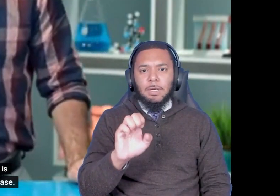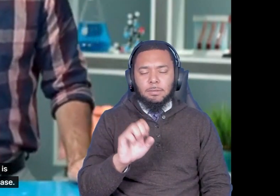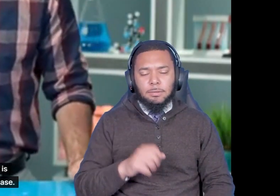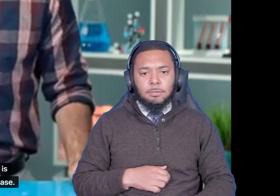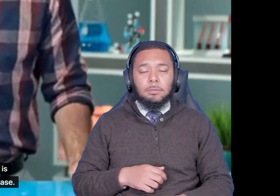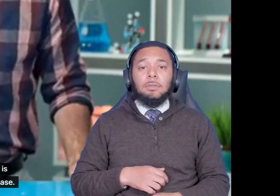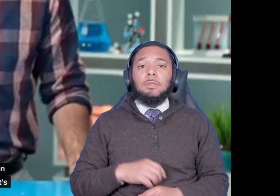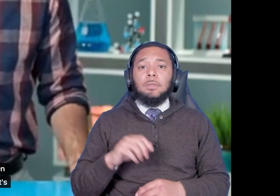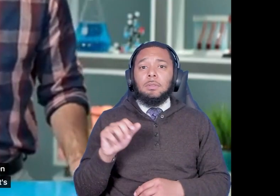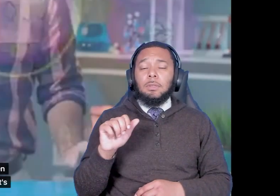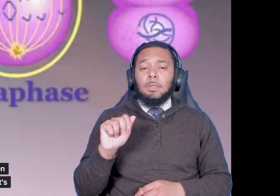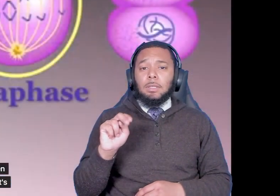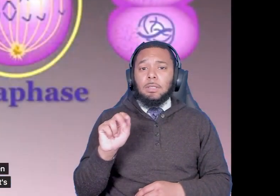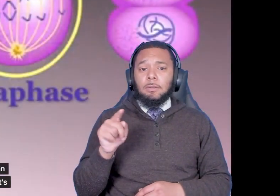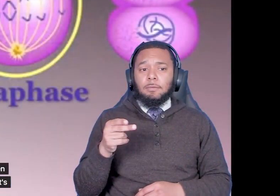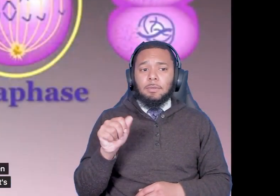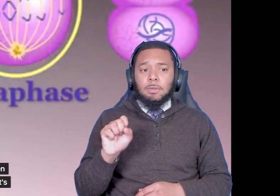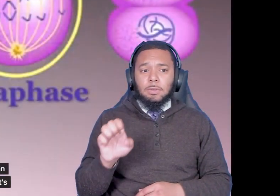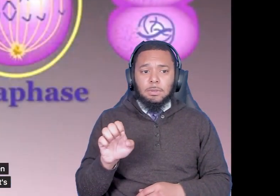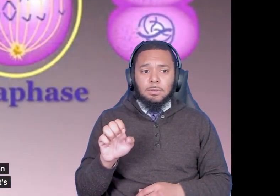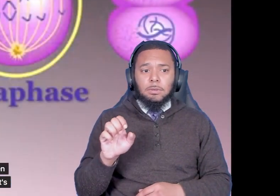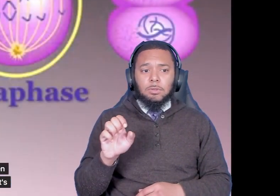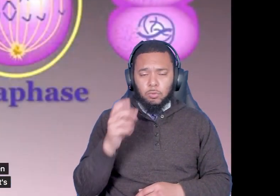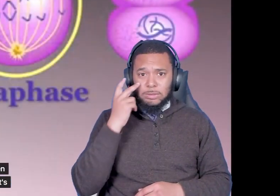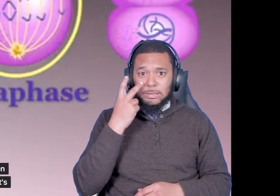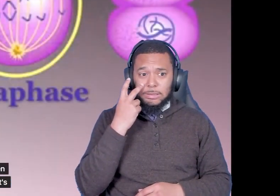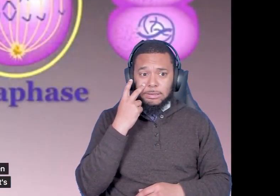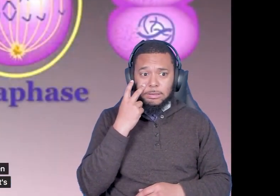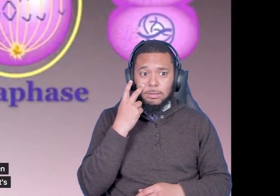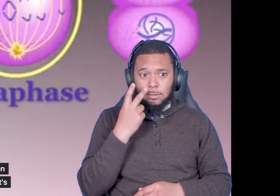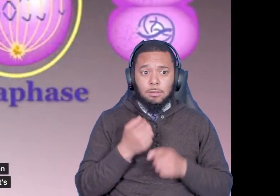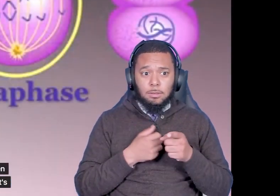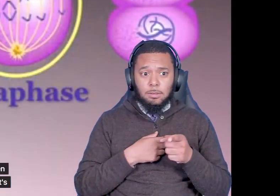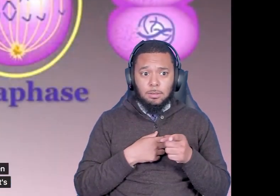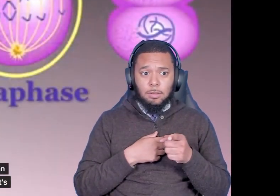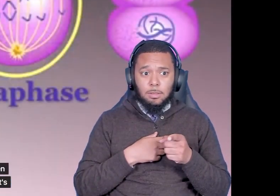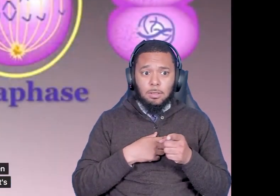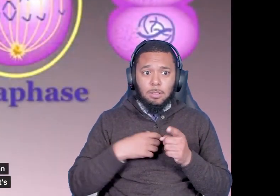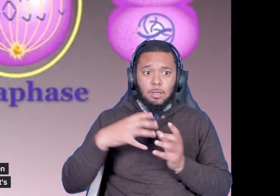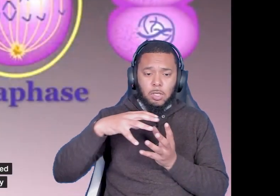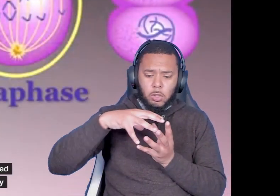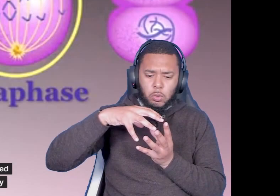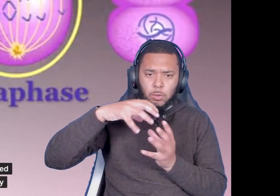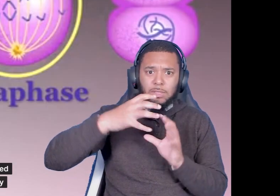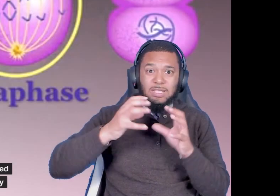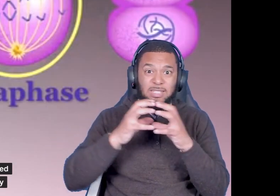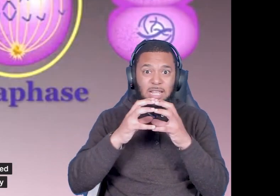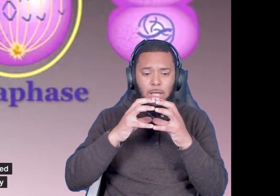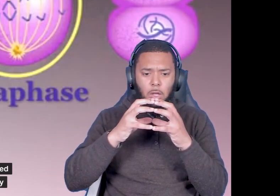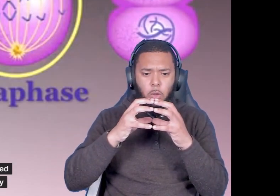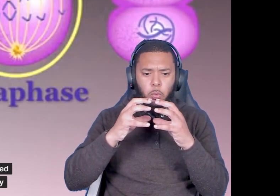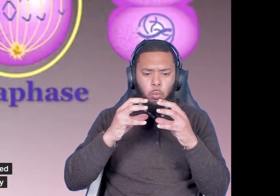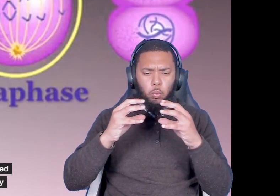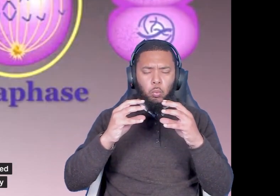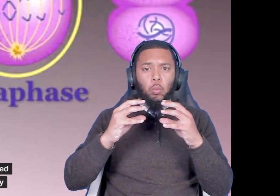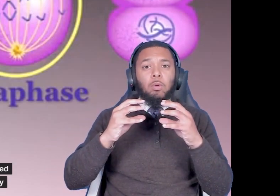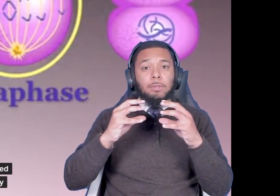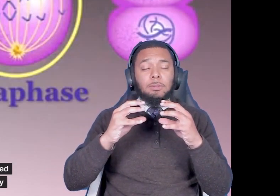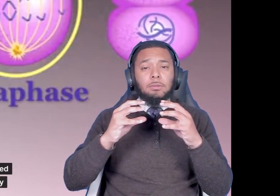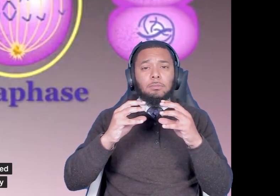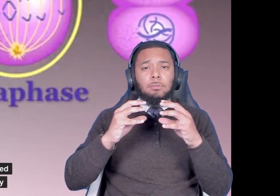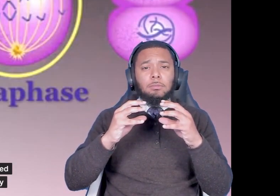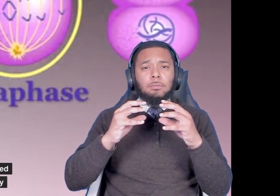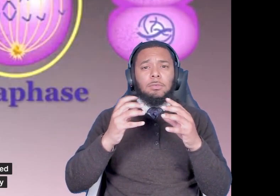In anaphase, you've noticed the cell's gotten a little more elongated, right? So it's not a perfect circle. It's